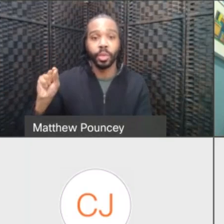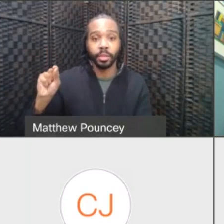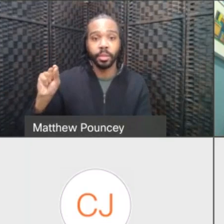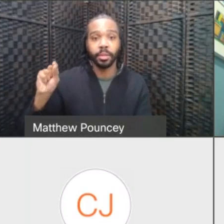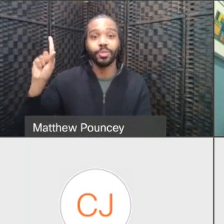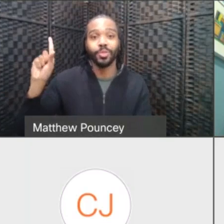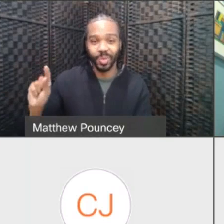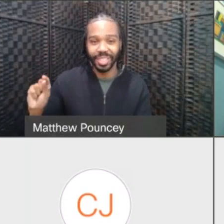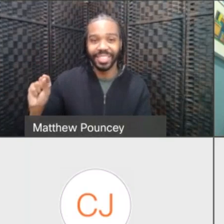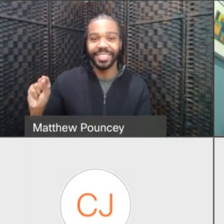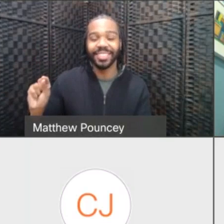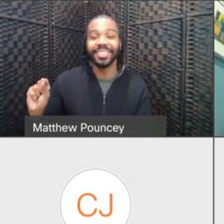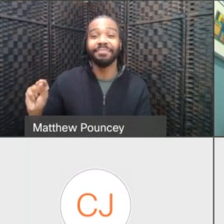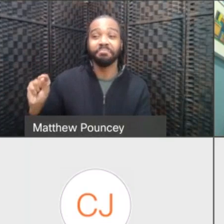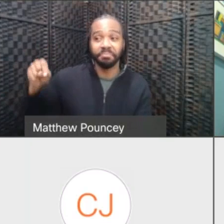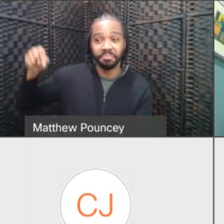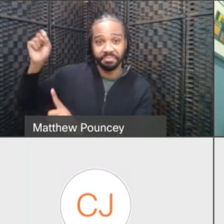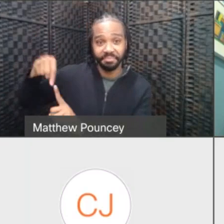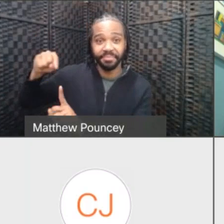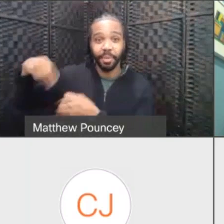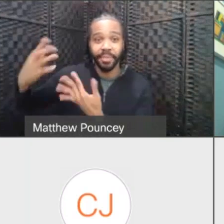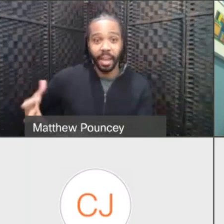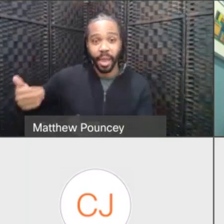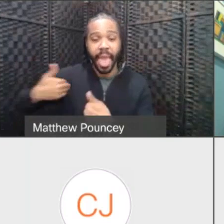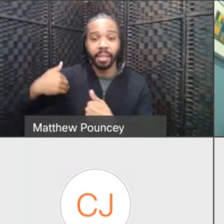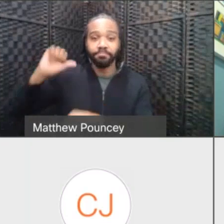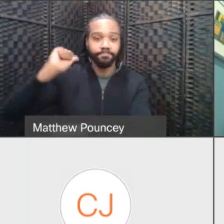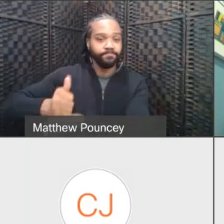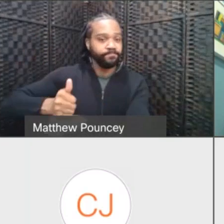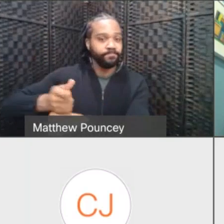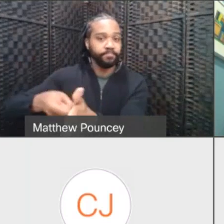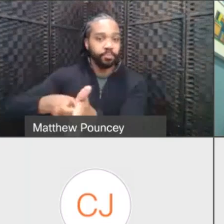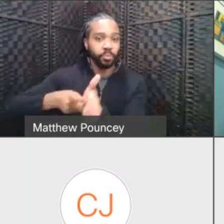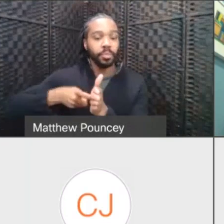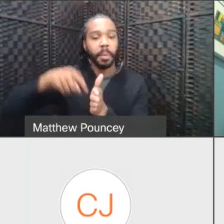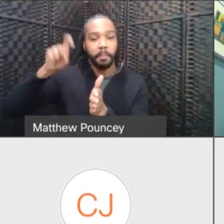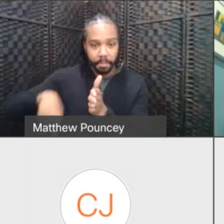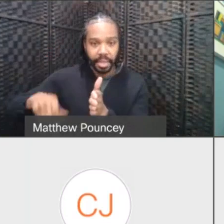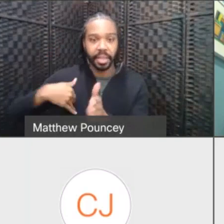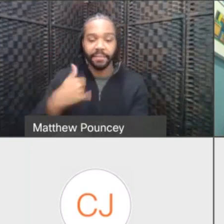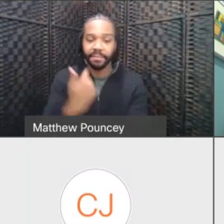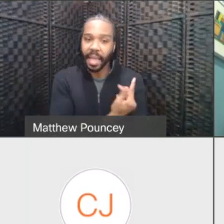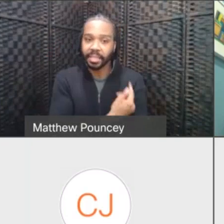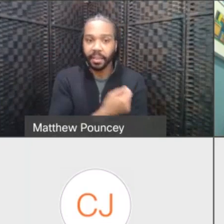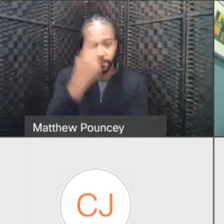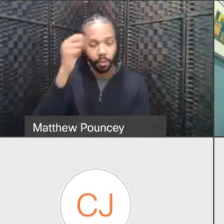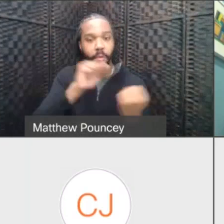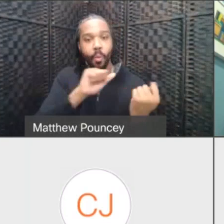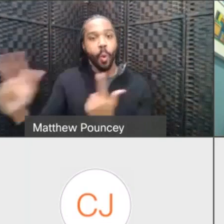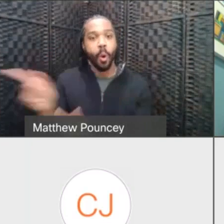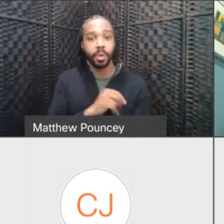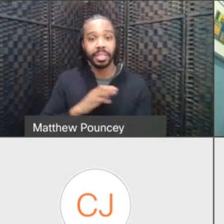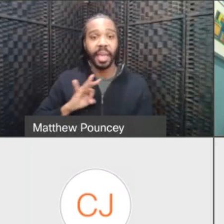2020 has had a mandate for vaccines for all their employees and has managed that perfectly well